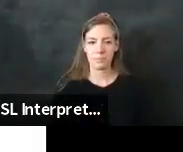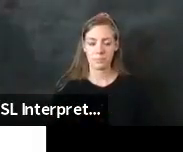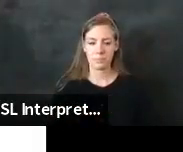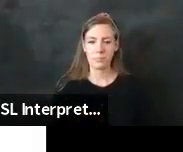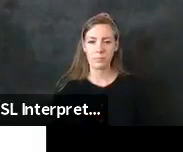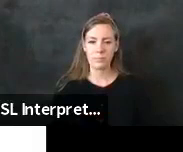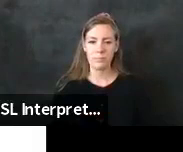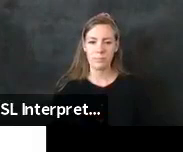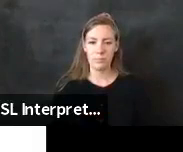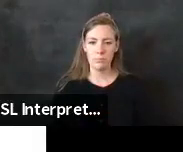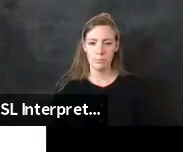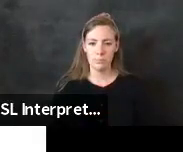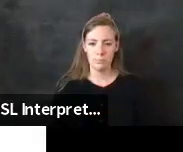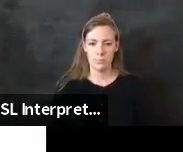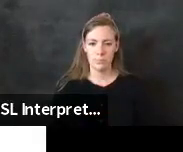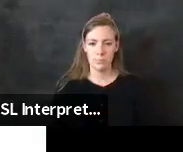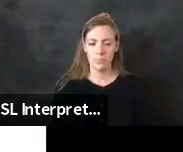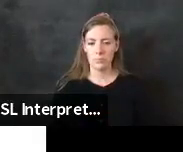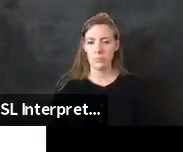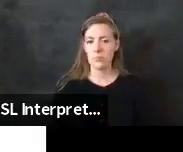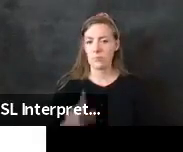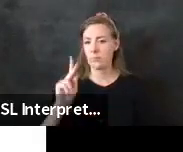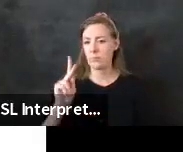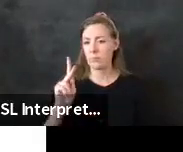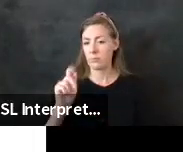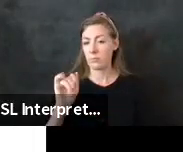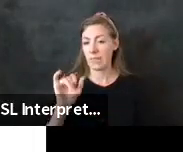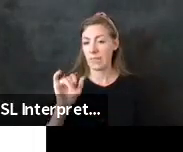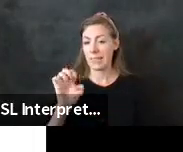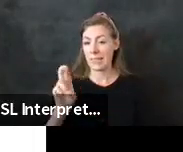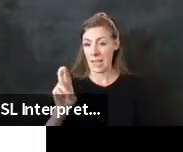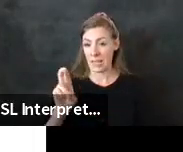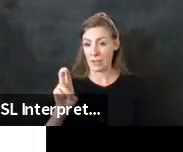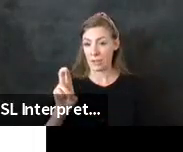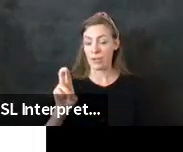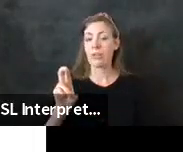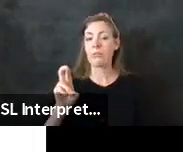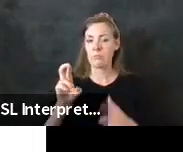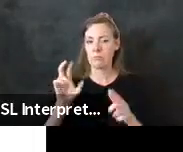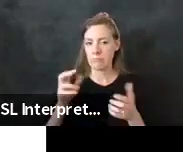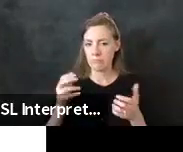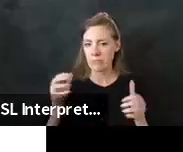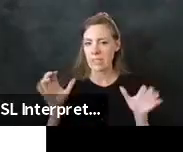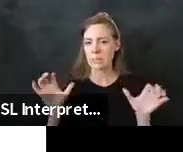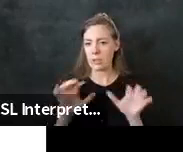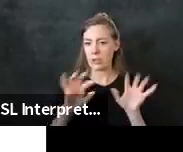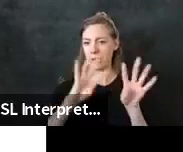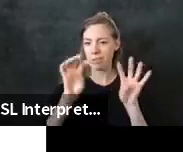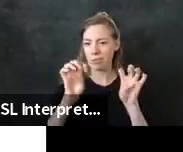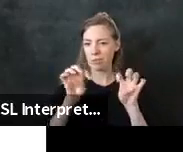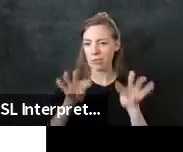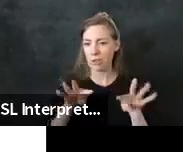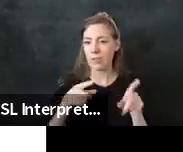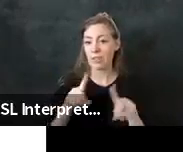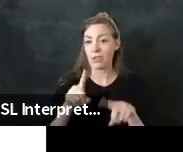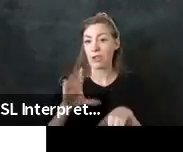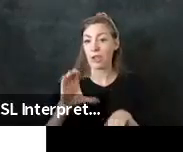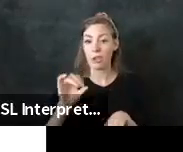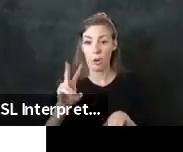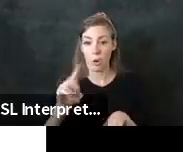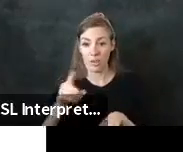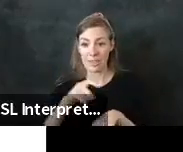There was a survey done by the Kaiser Family Foundation. They've been doing surveys during COVID